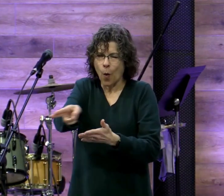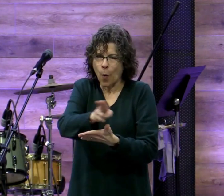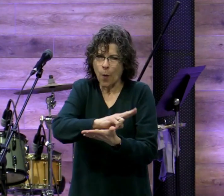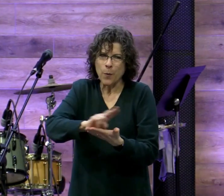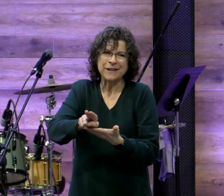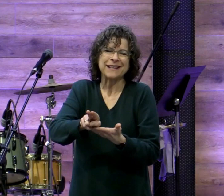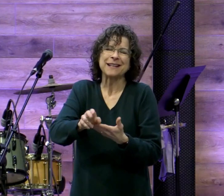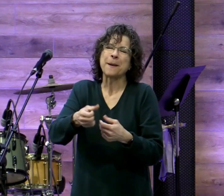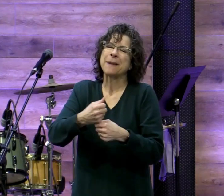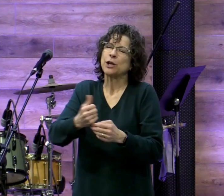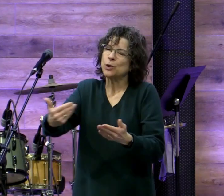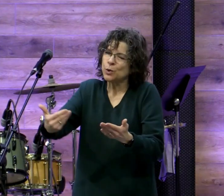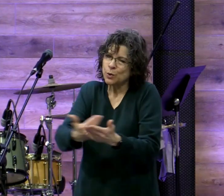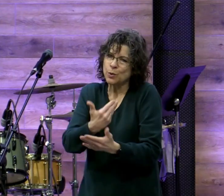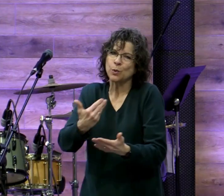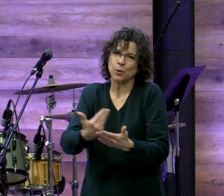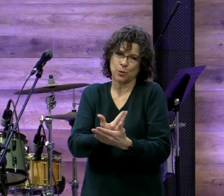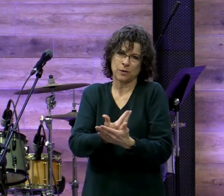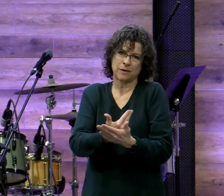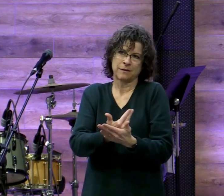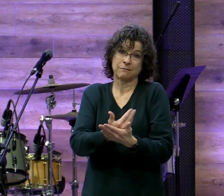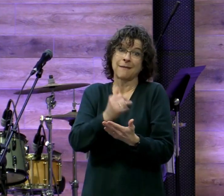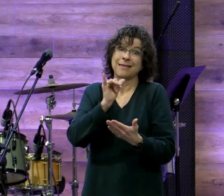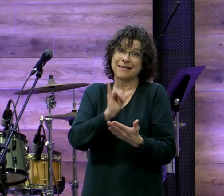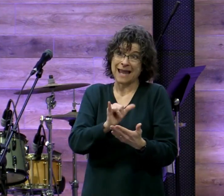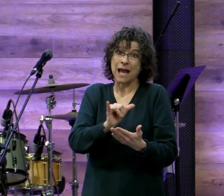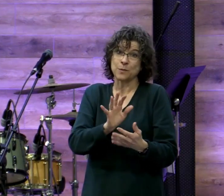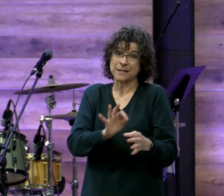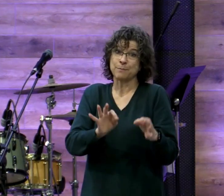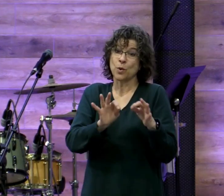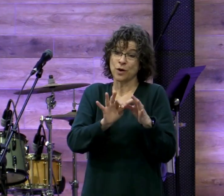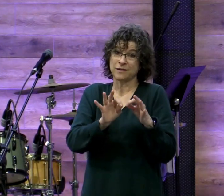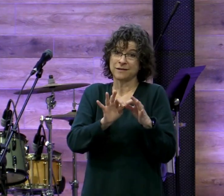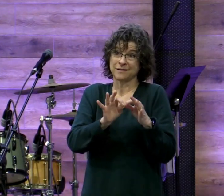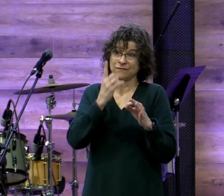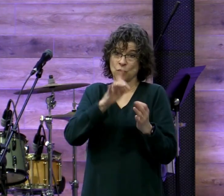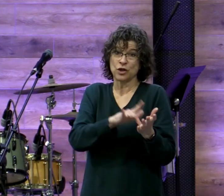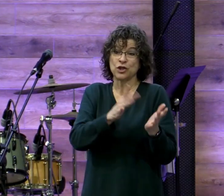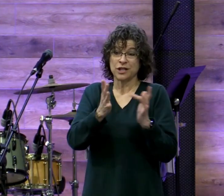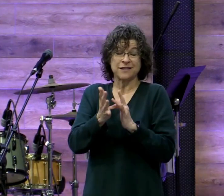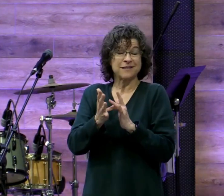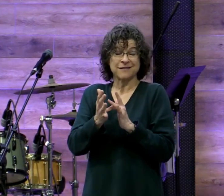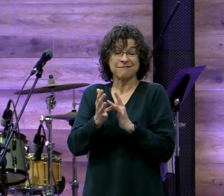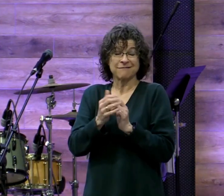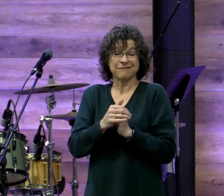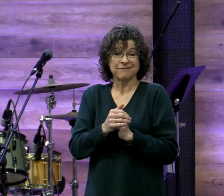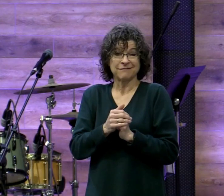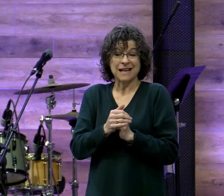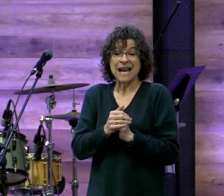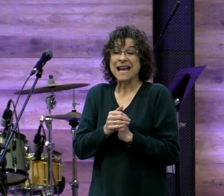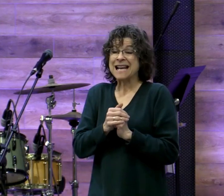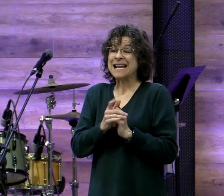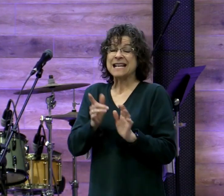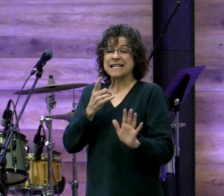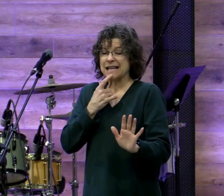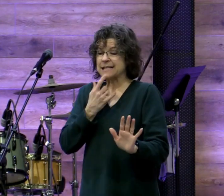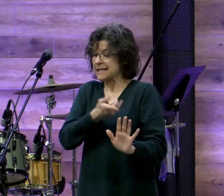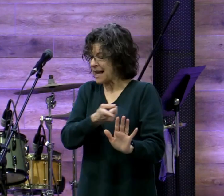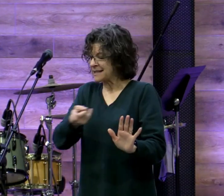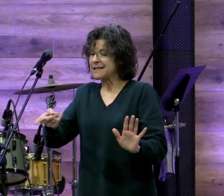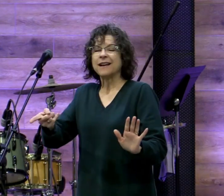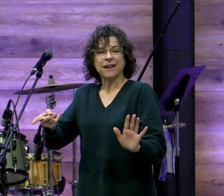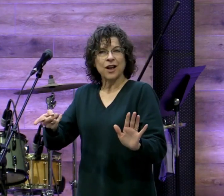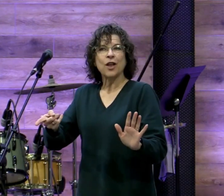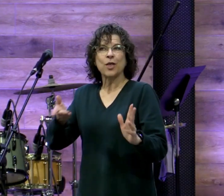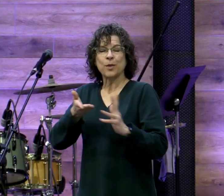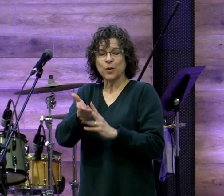new. And those were certainly true realities, but Jesus comes and supersedes those things and through his precious